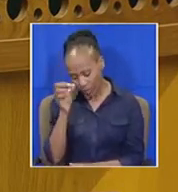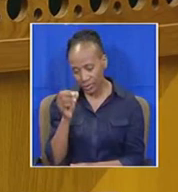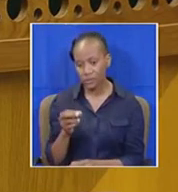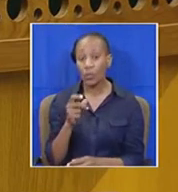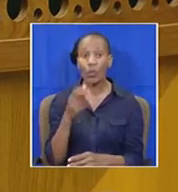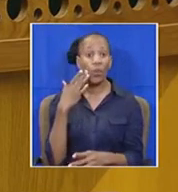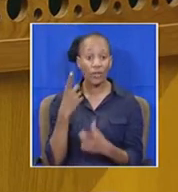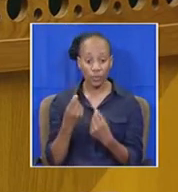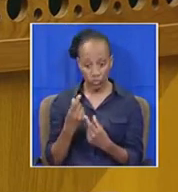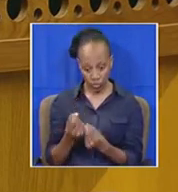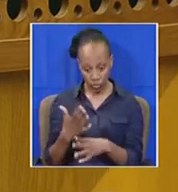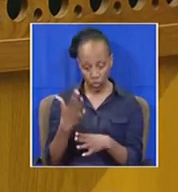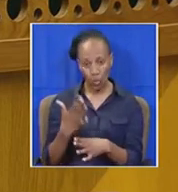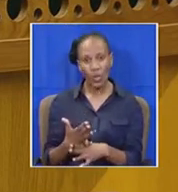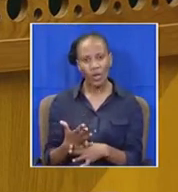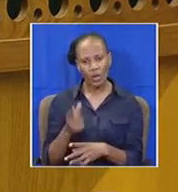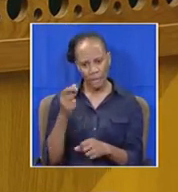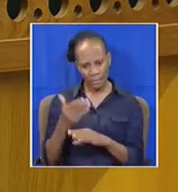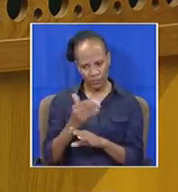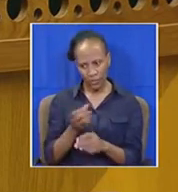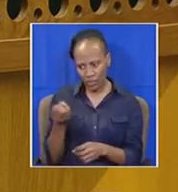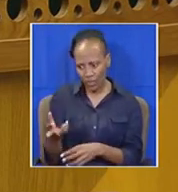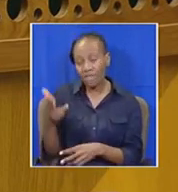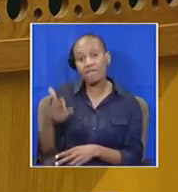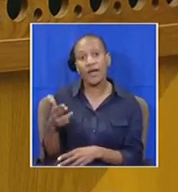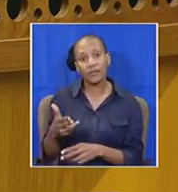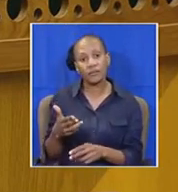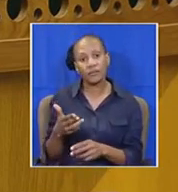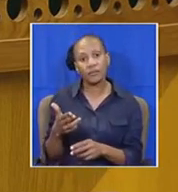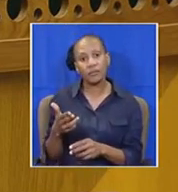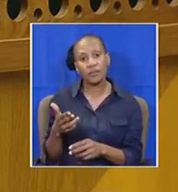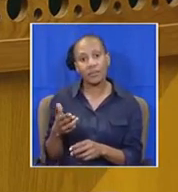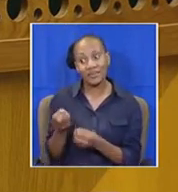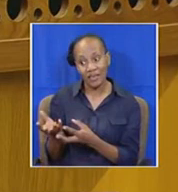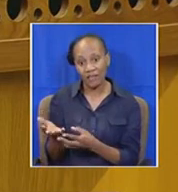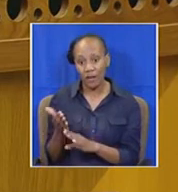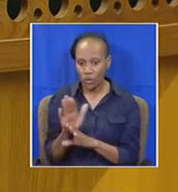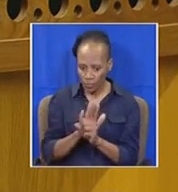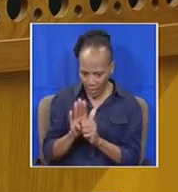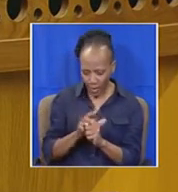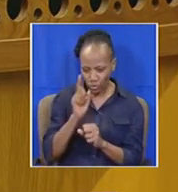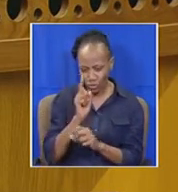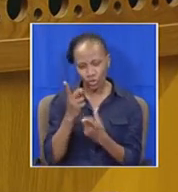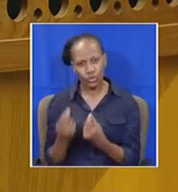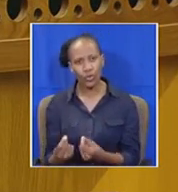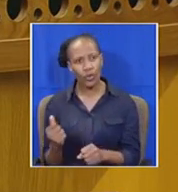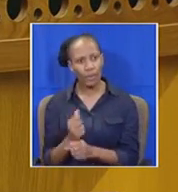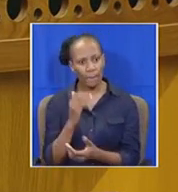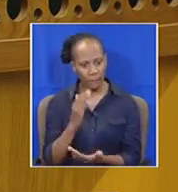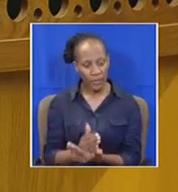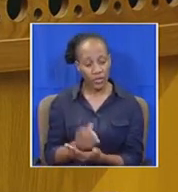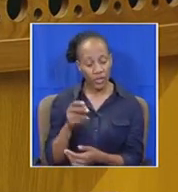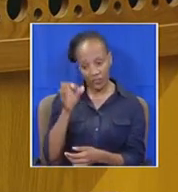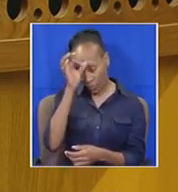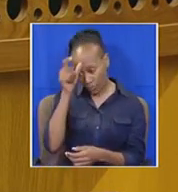firearms, including background checks, training requirements, accreditation and removal of firearms due to negligence